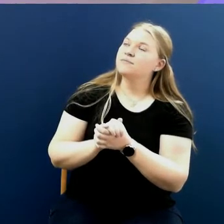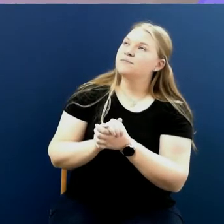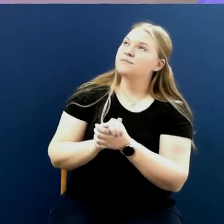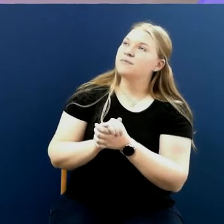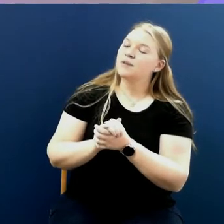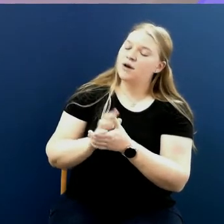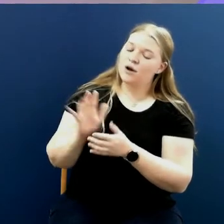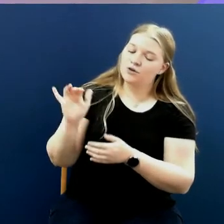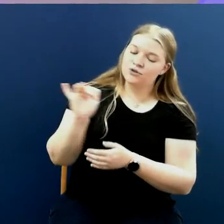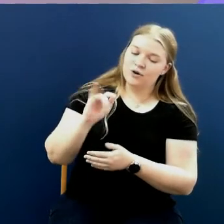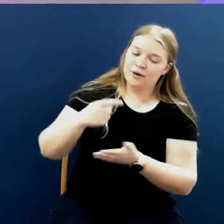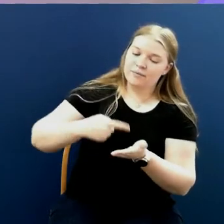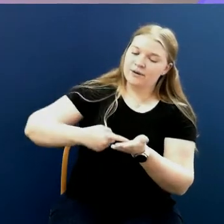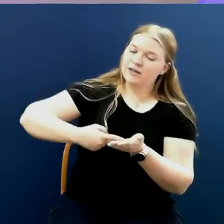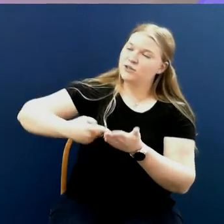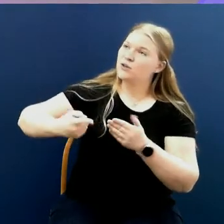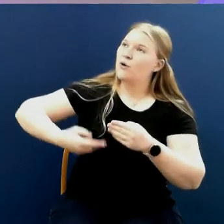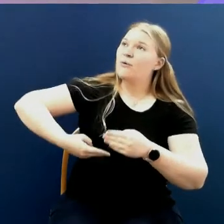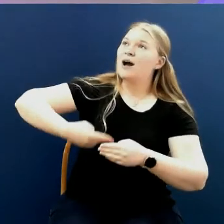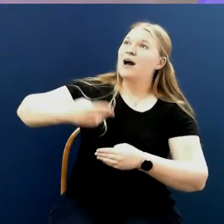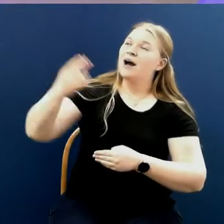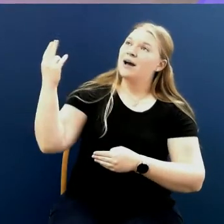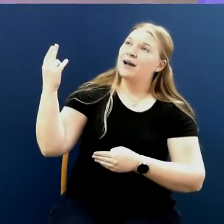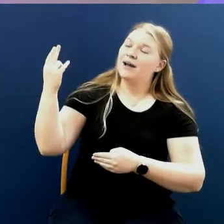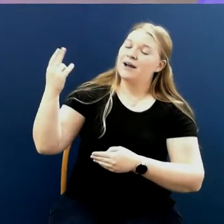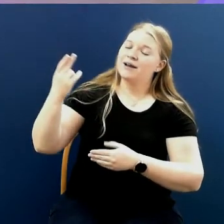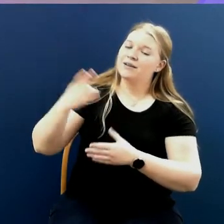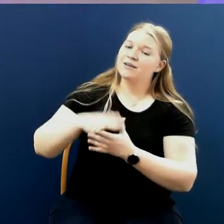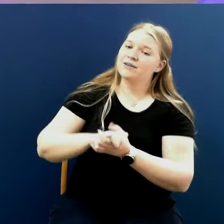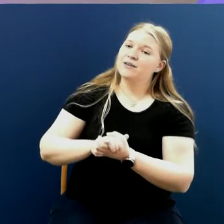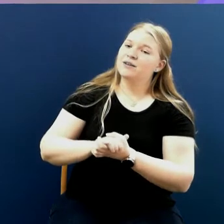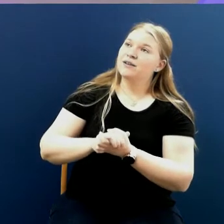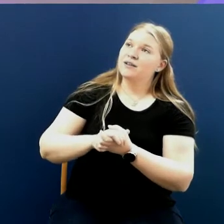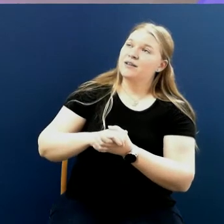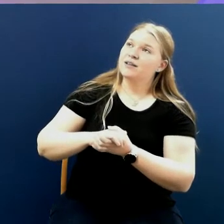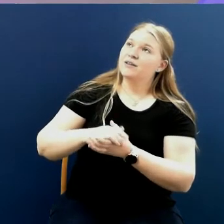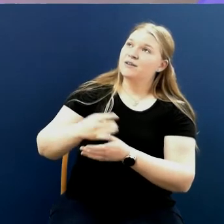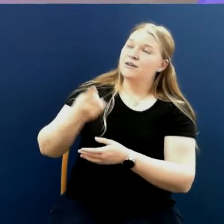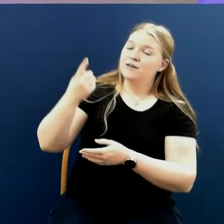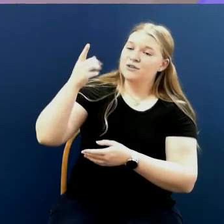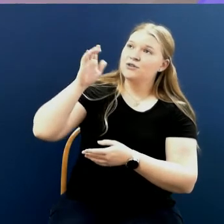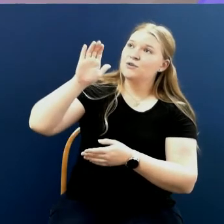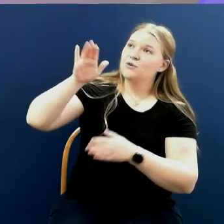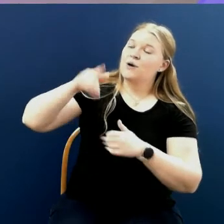but also a price so high, cost you your life.